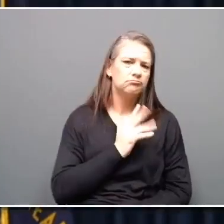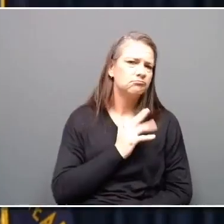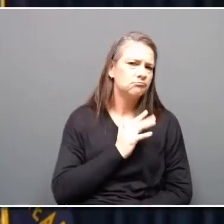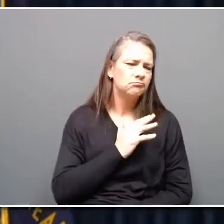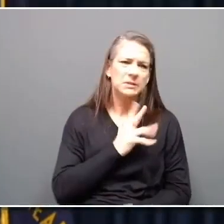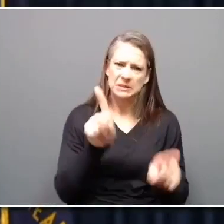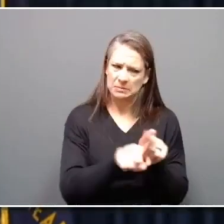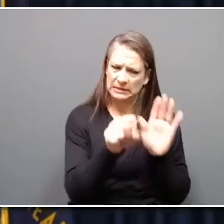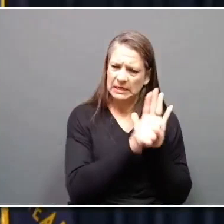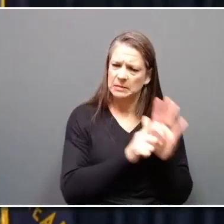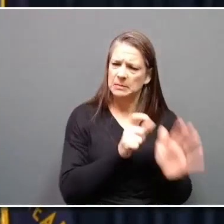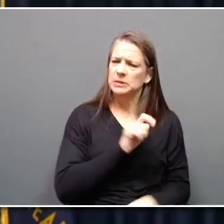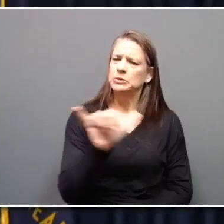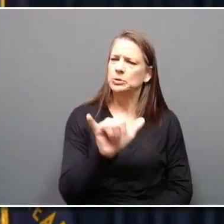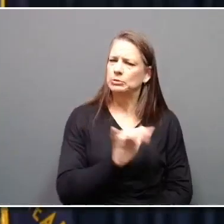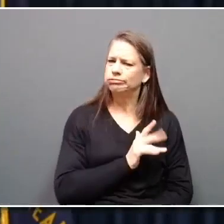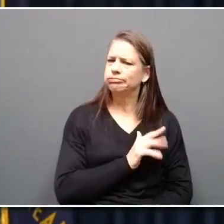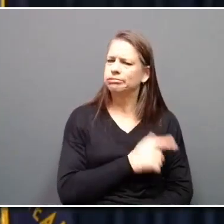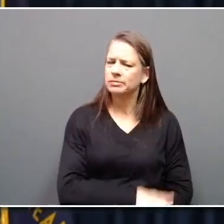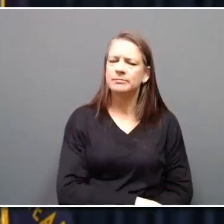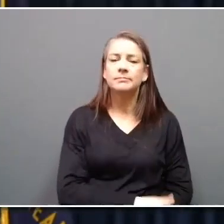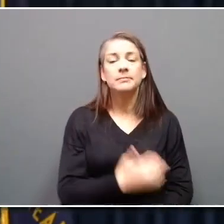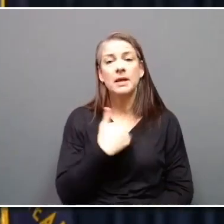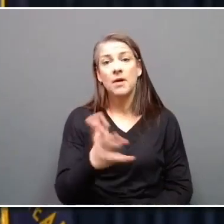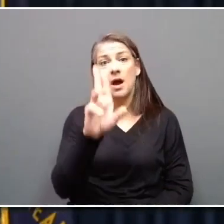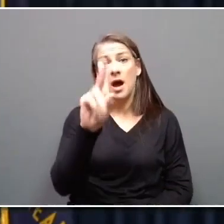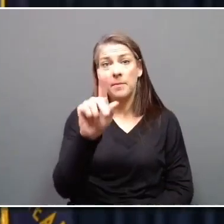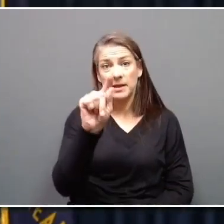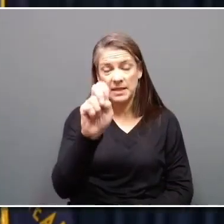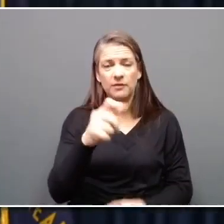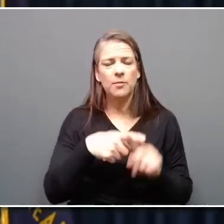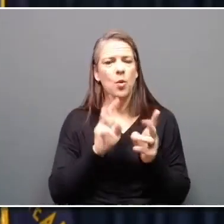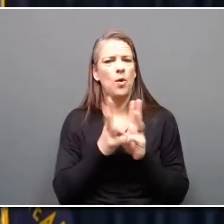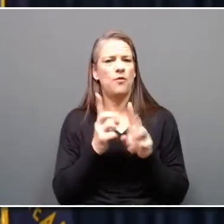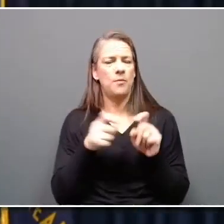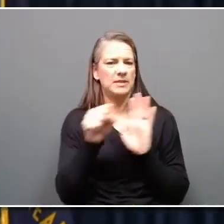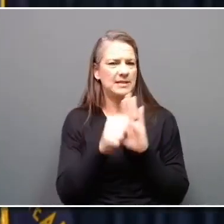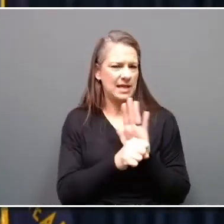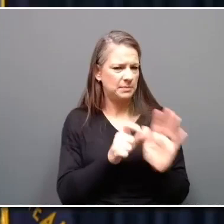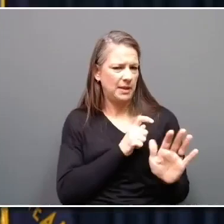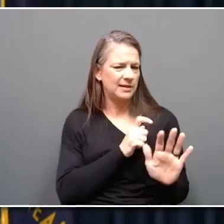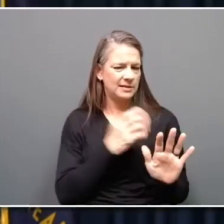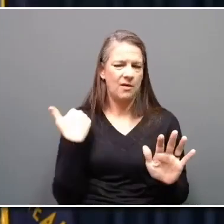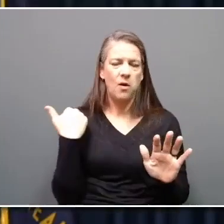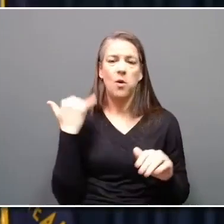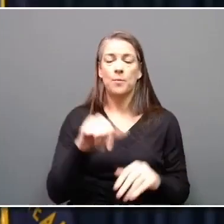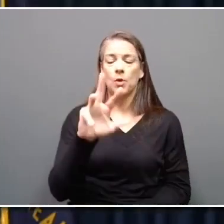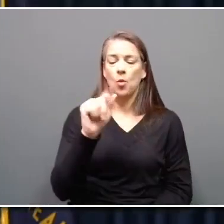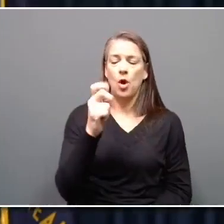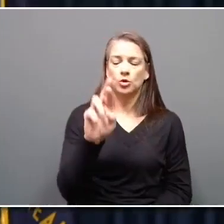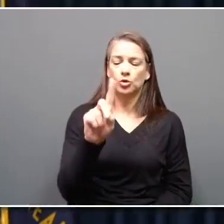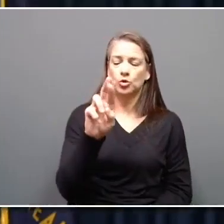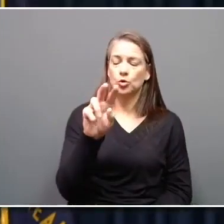police. Have a great update from really our last weather update from the state police. And that's that Walter Dwayne Dale, who was